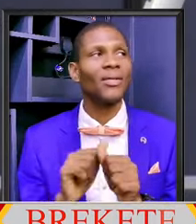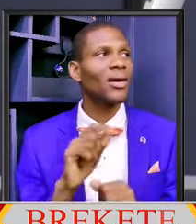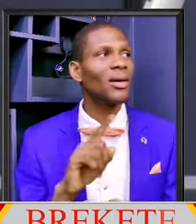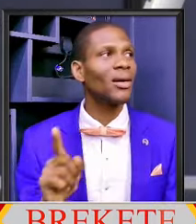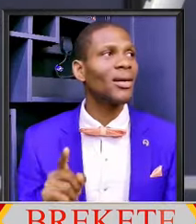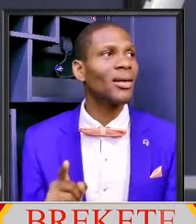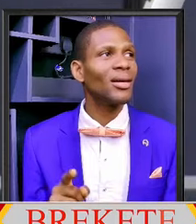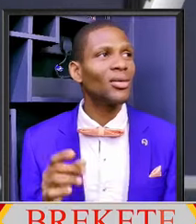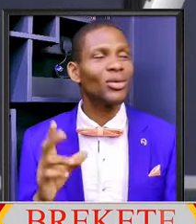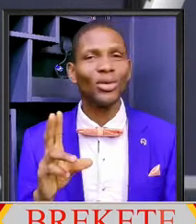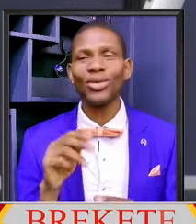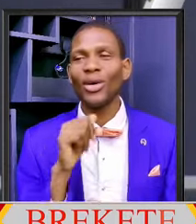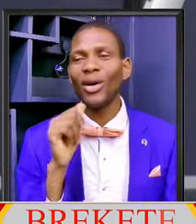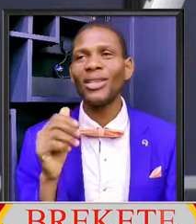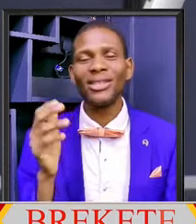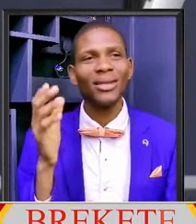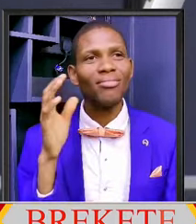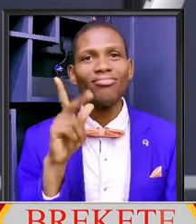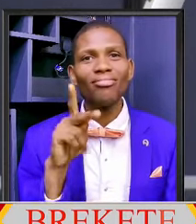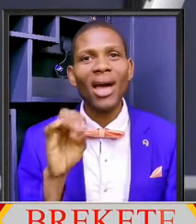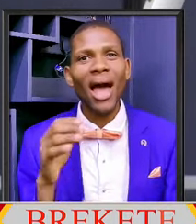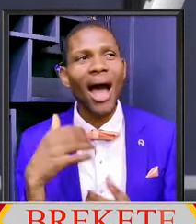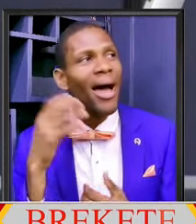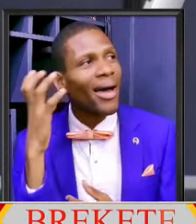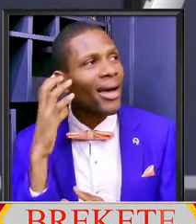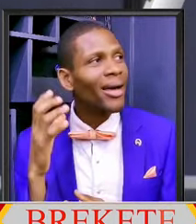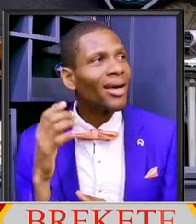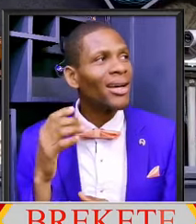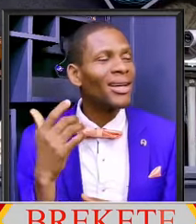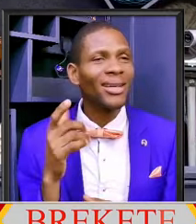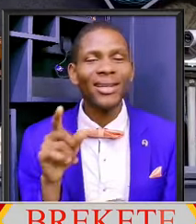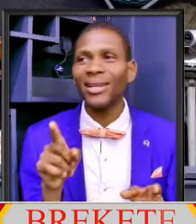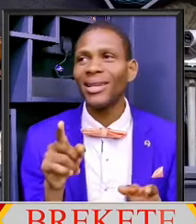I be no be bear I hear. No.